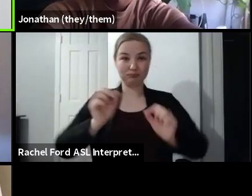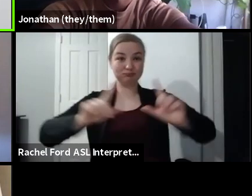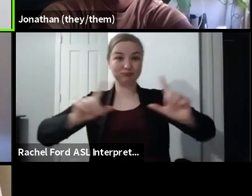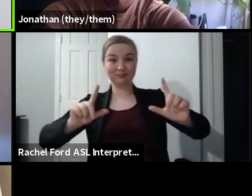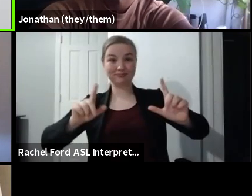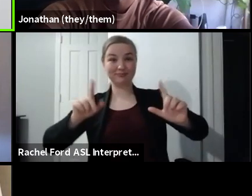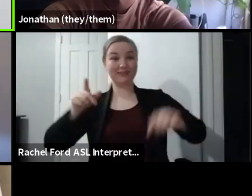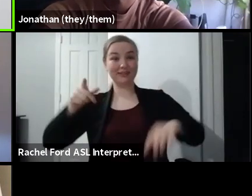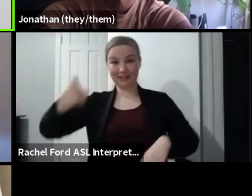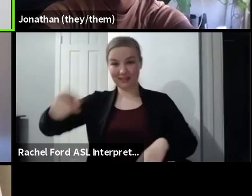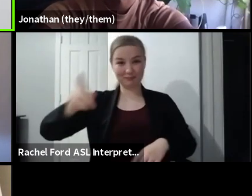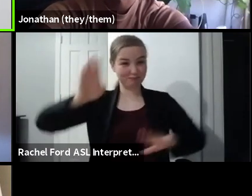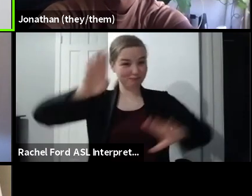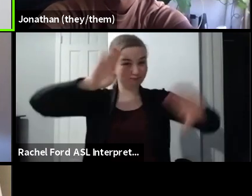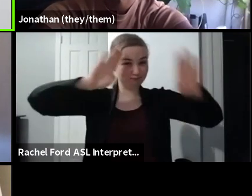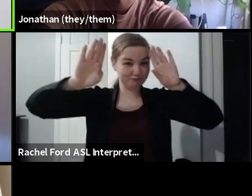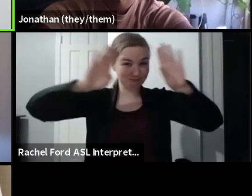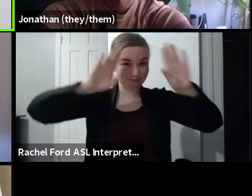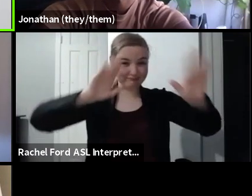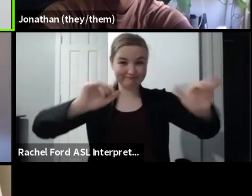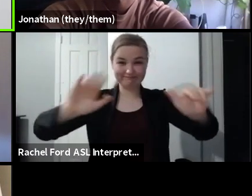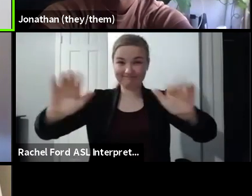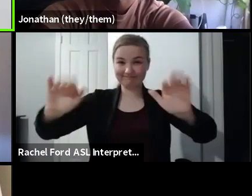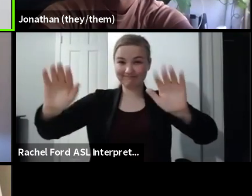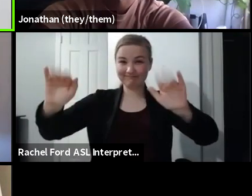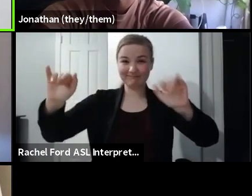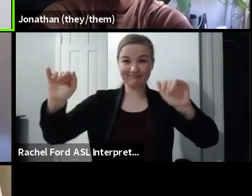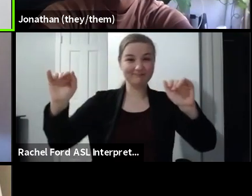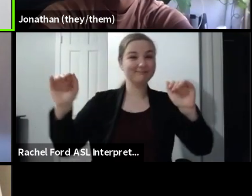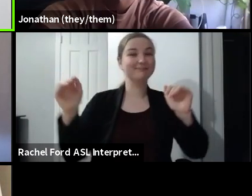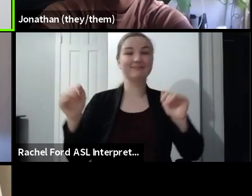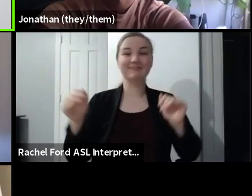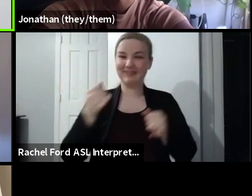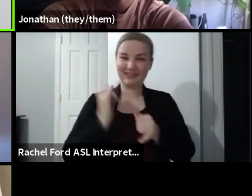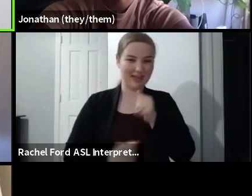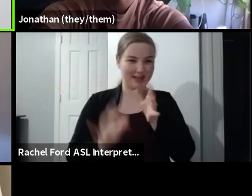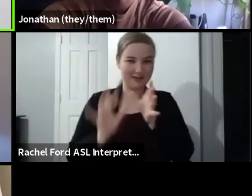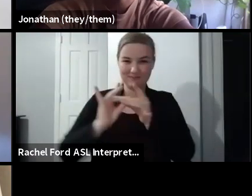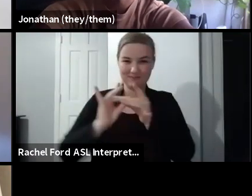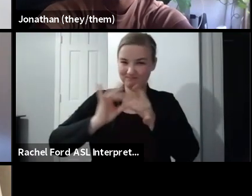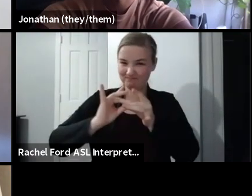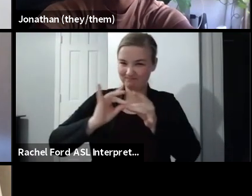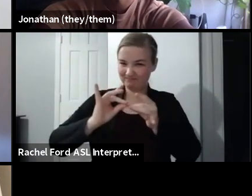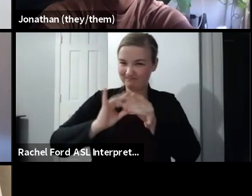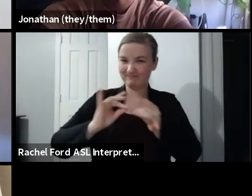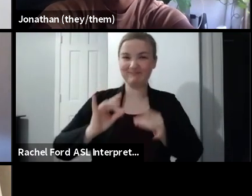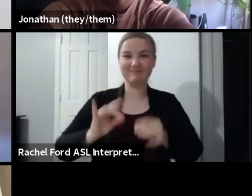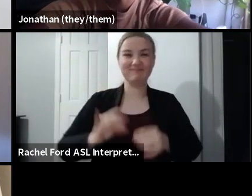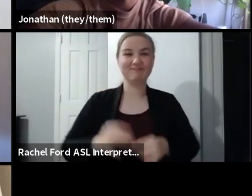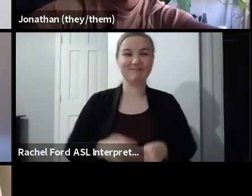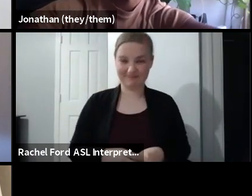is happening. But this, y'all, it good. Yeah.